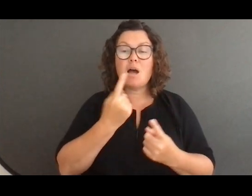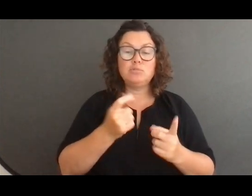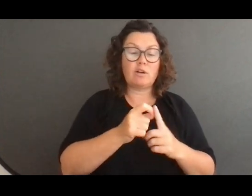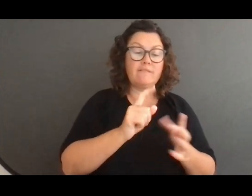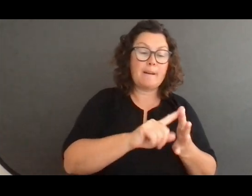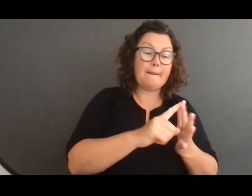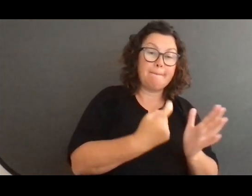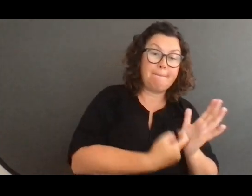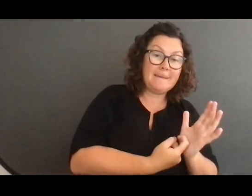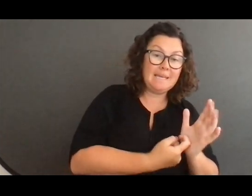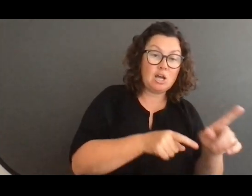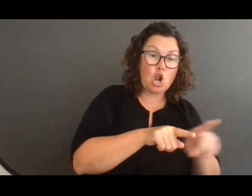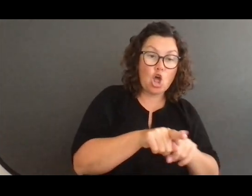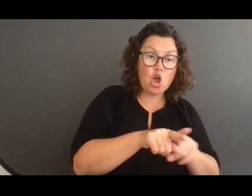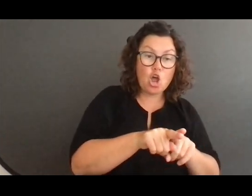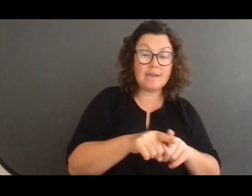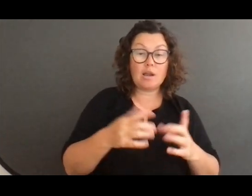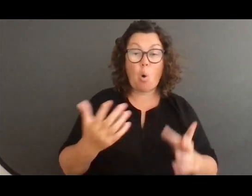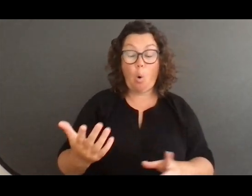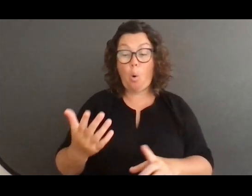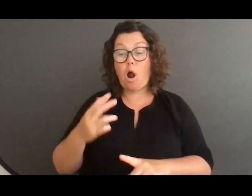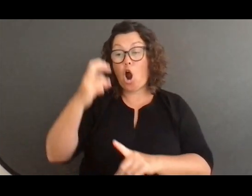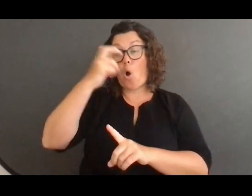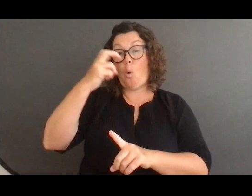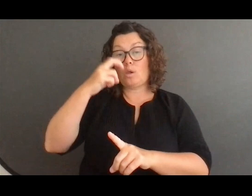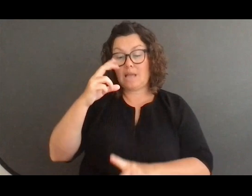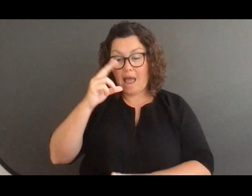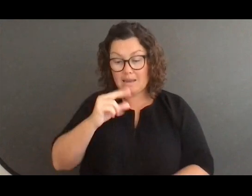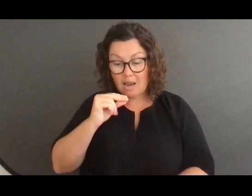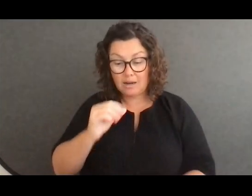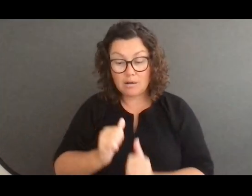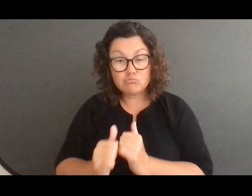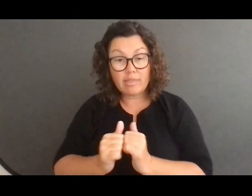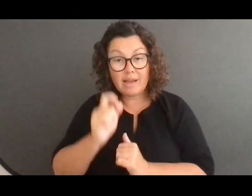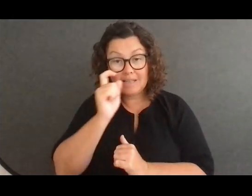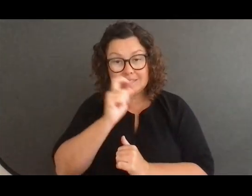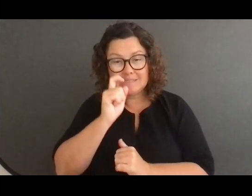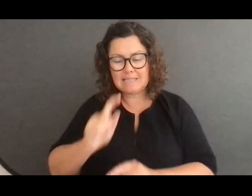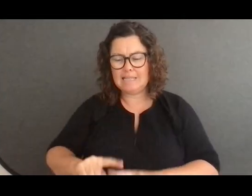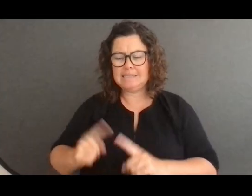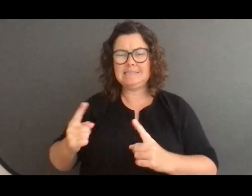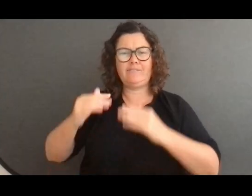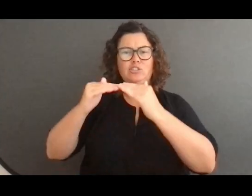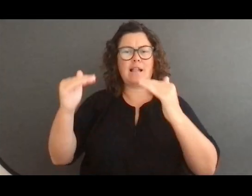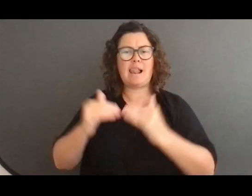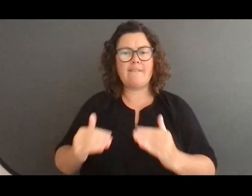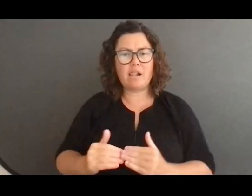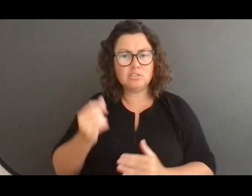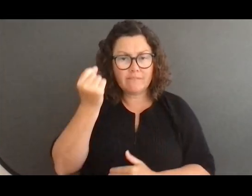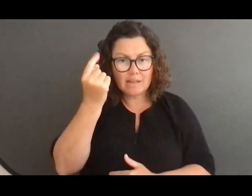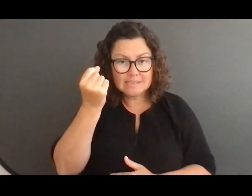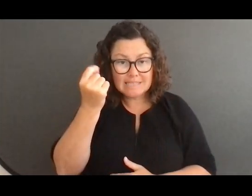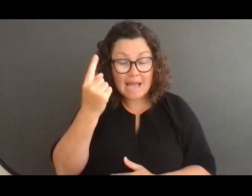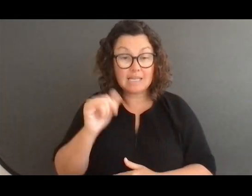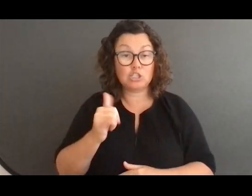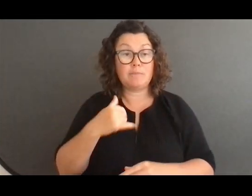older siblings, their different experiences, understandings, and competencies. So it can look like things like pairing up students